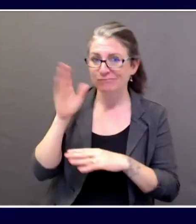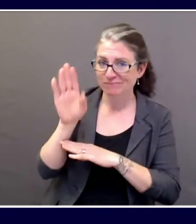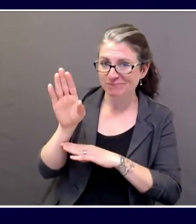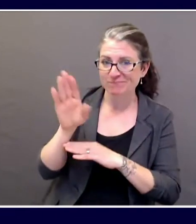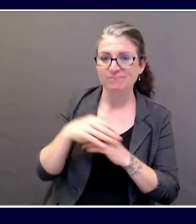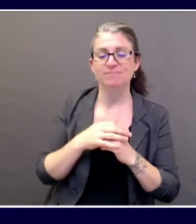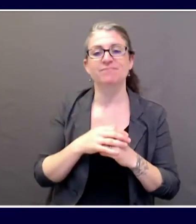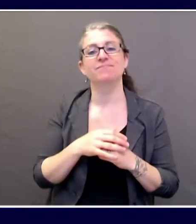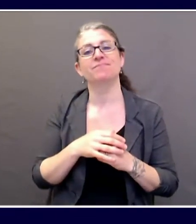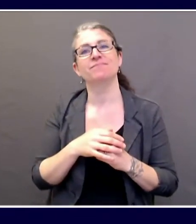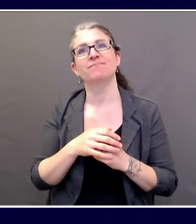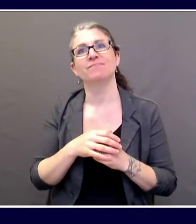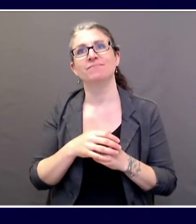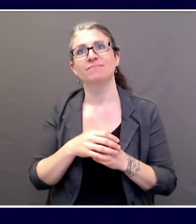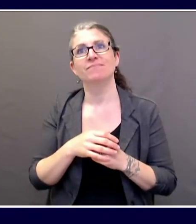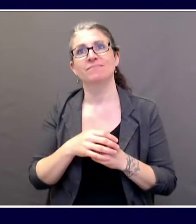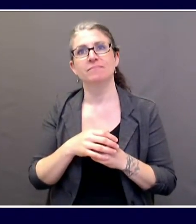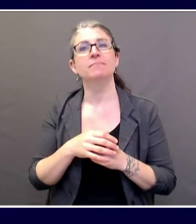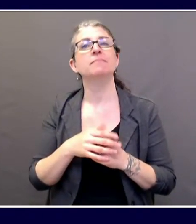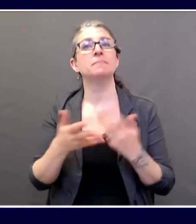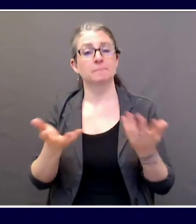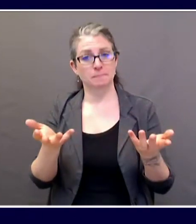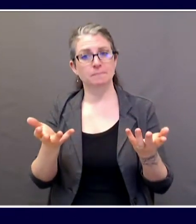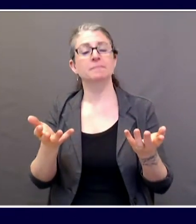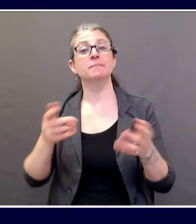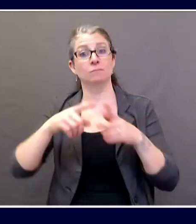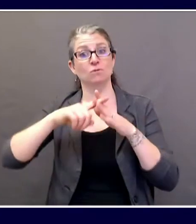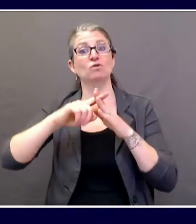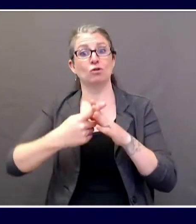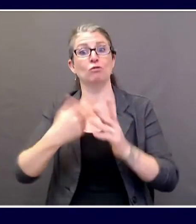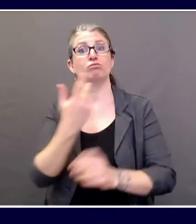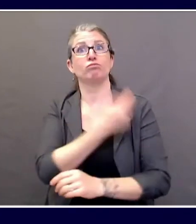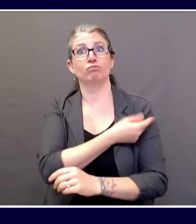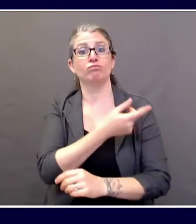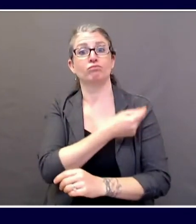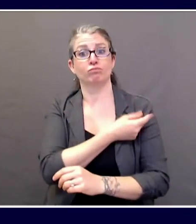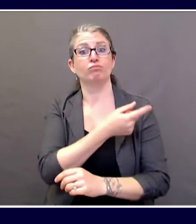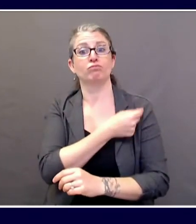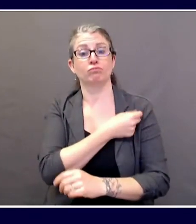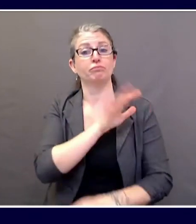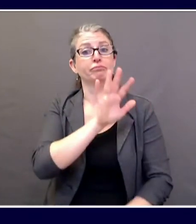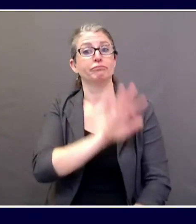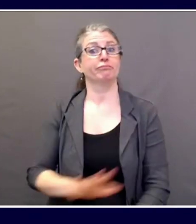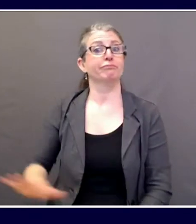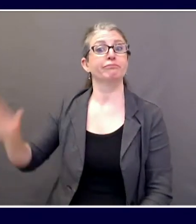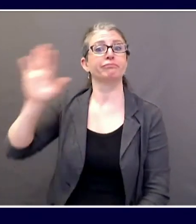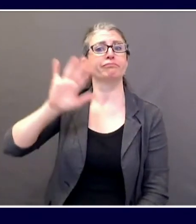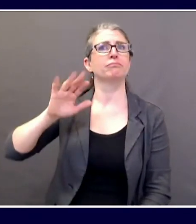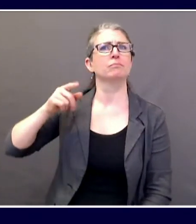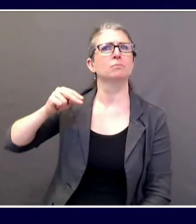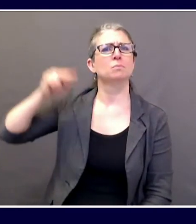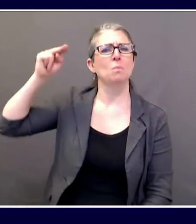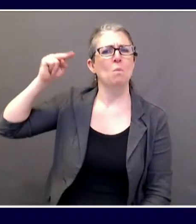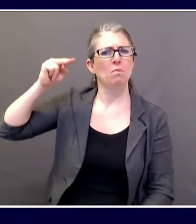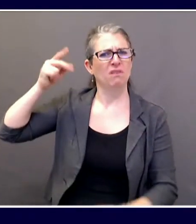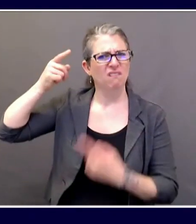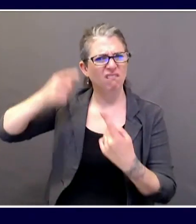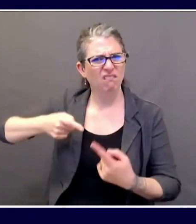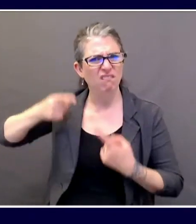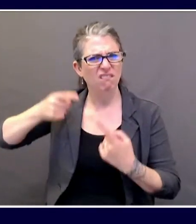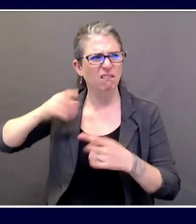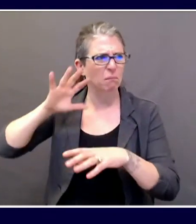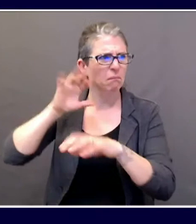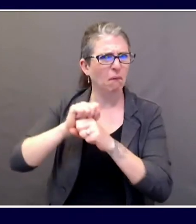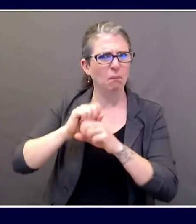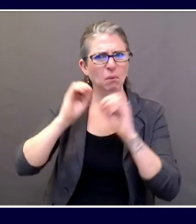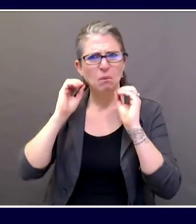started, it seemed like Northern Mainers are having a harder time finding appointments than Southern residents. And recently, it seems like that trend has switched or kind